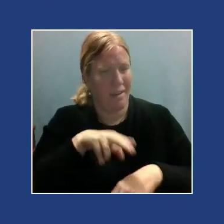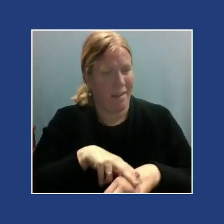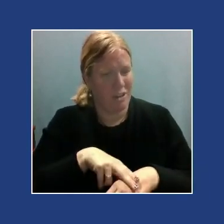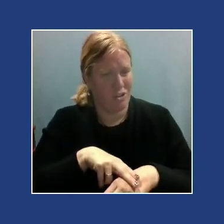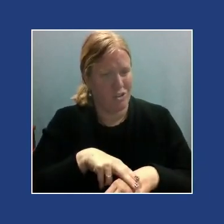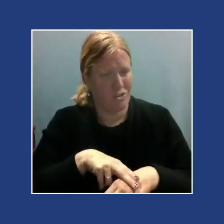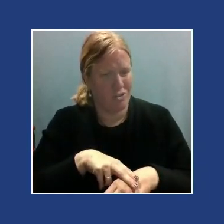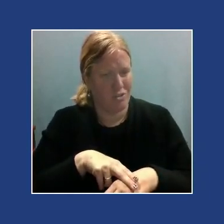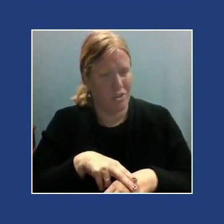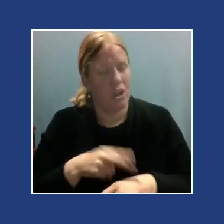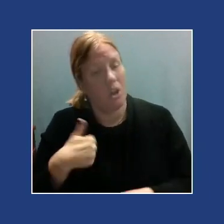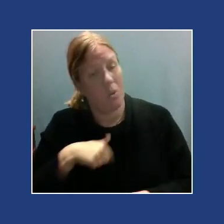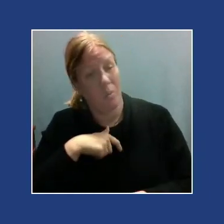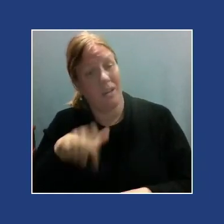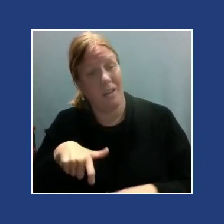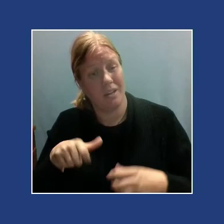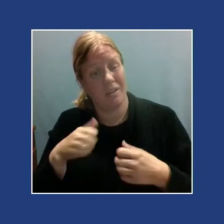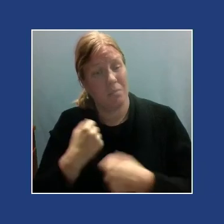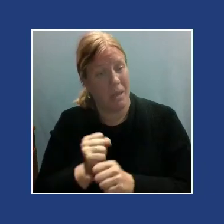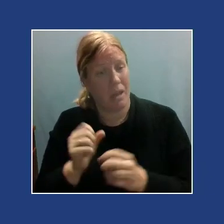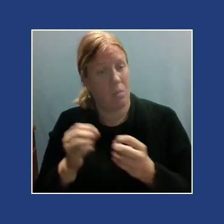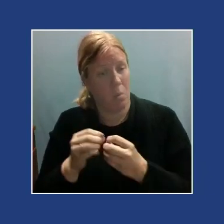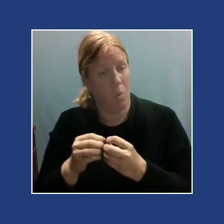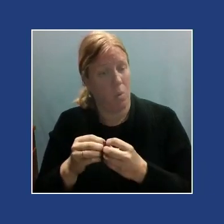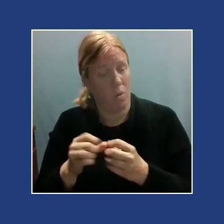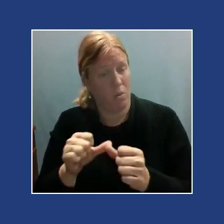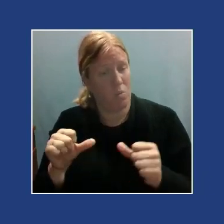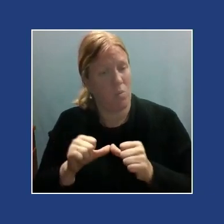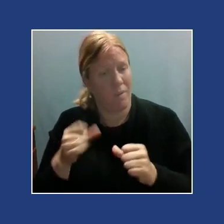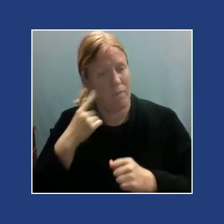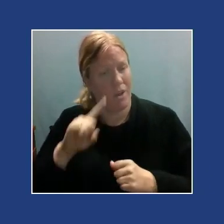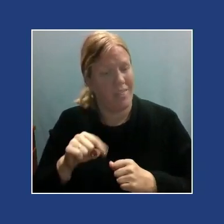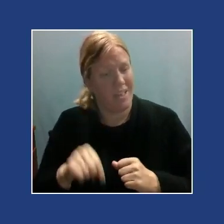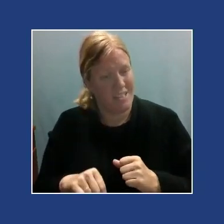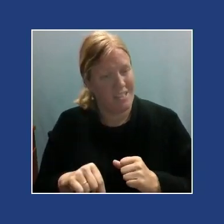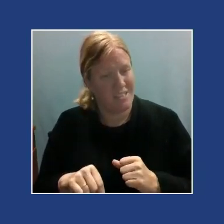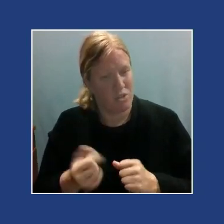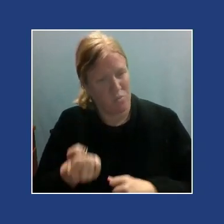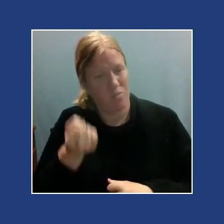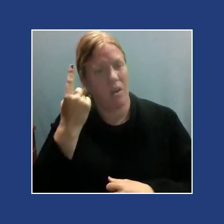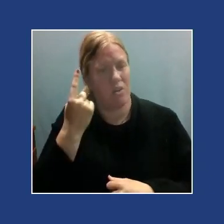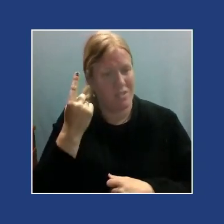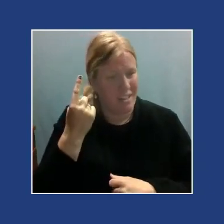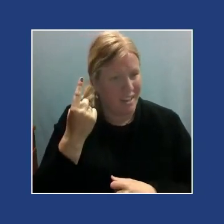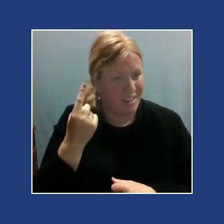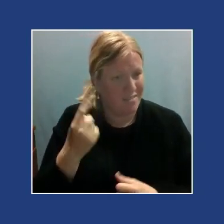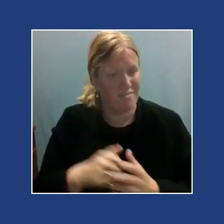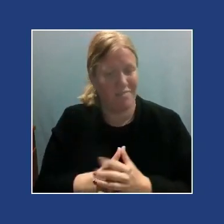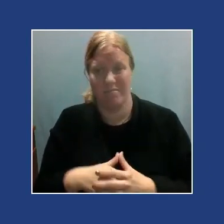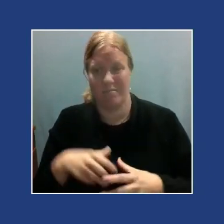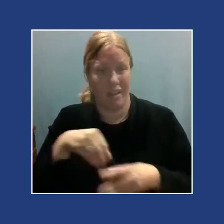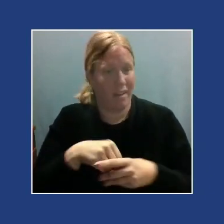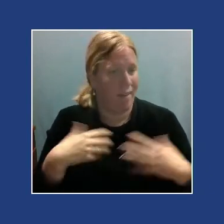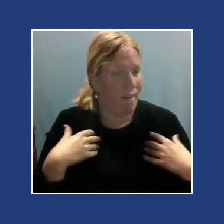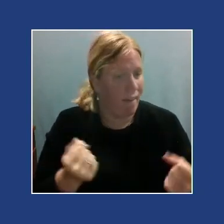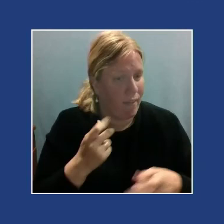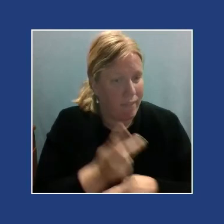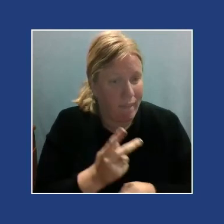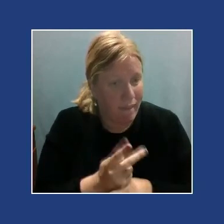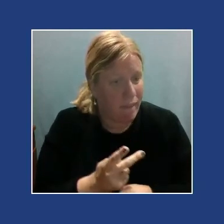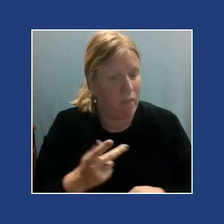room for these and have healthcare systems that are responsive to diversity in terms of sexual orientation and gender identity,